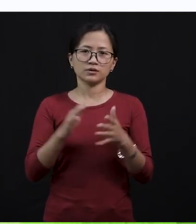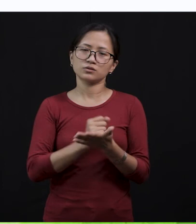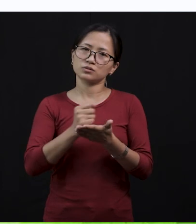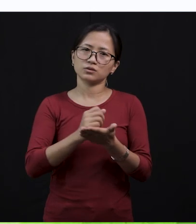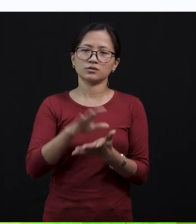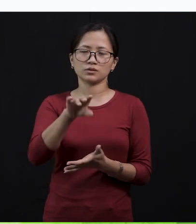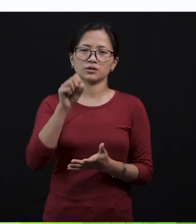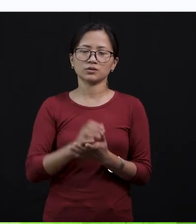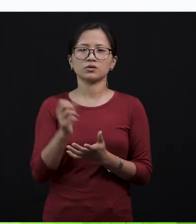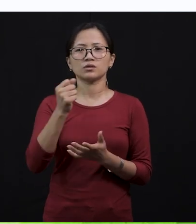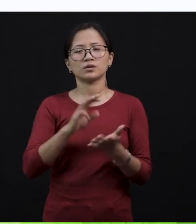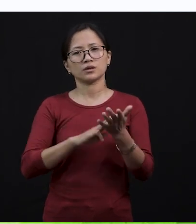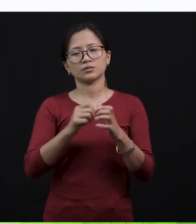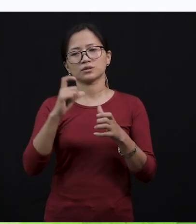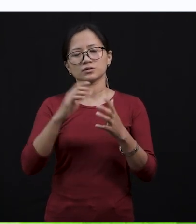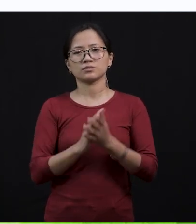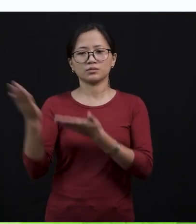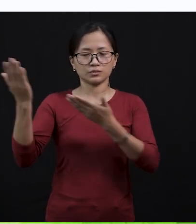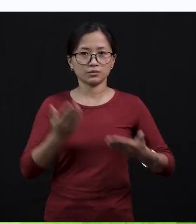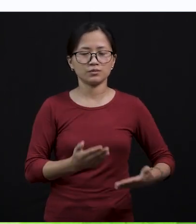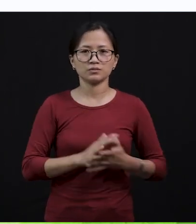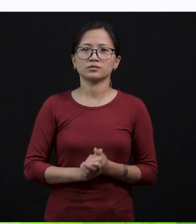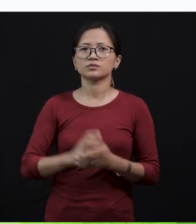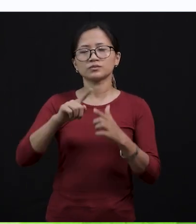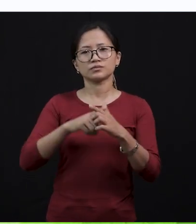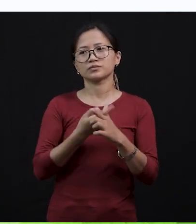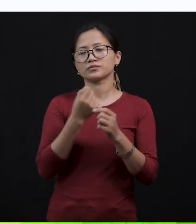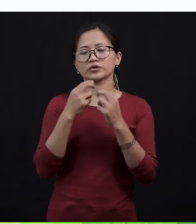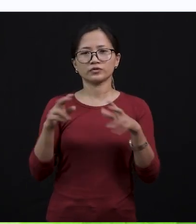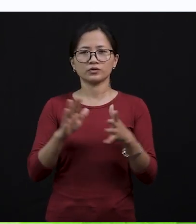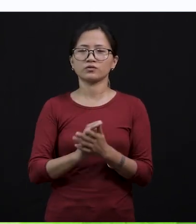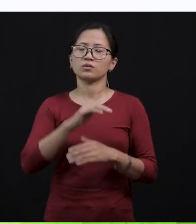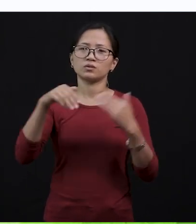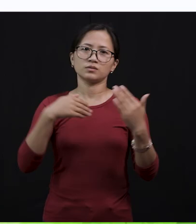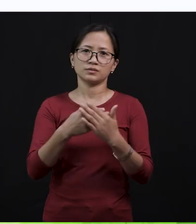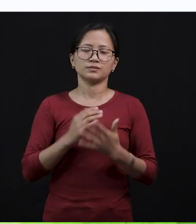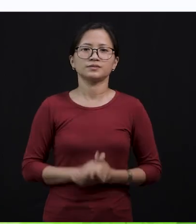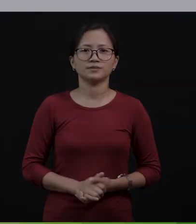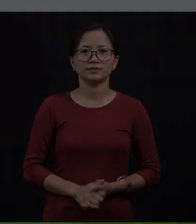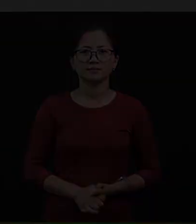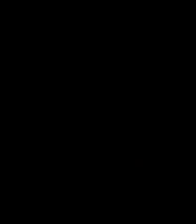will try to catch hold of Macavity and bring him to justice once and for all.